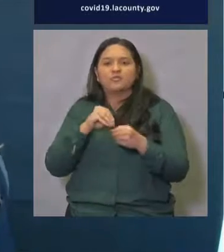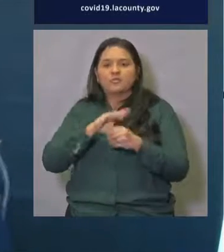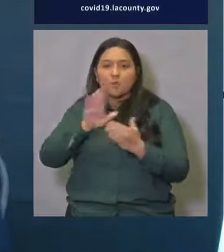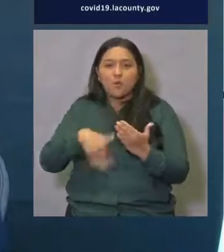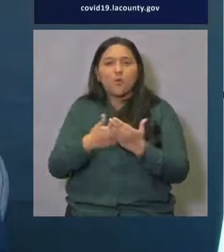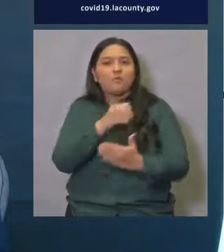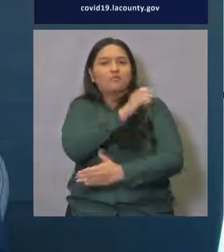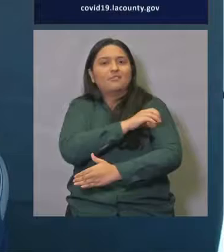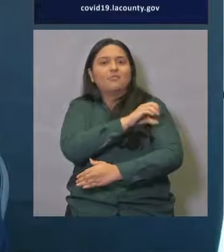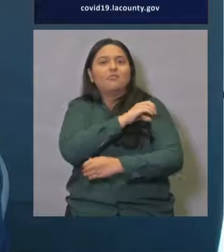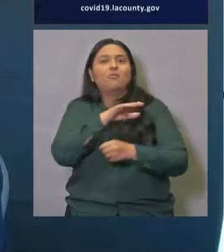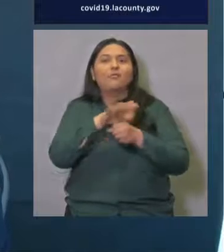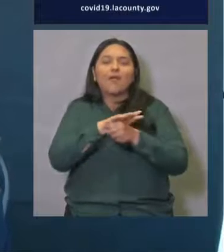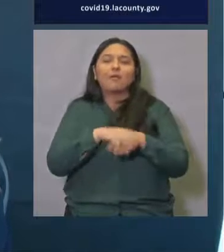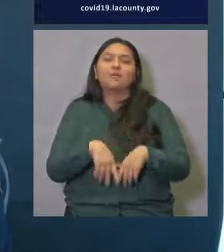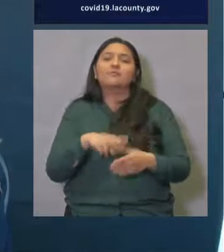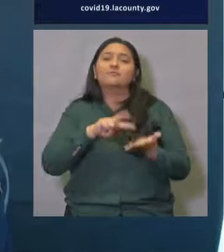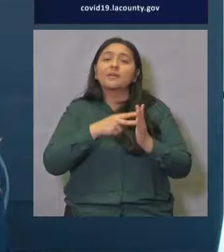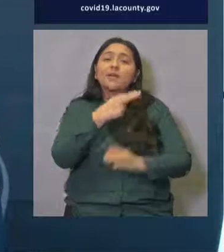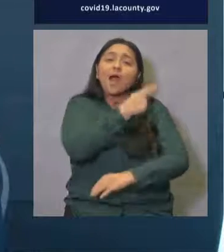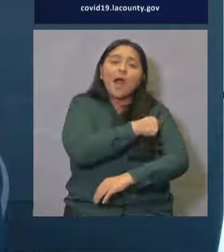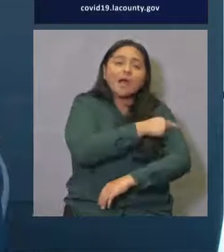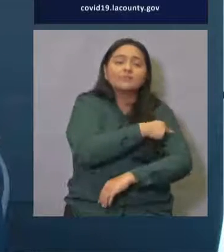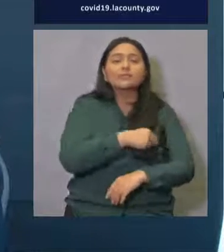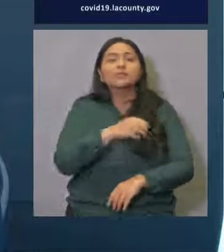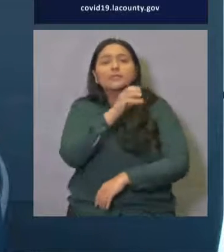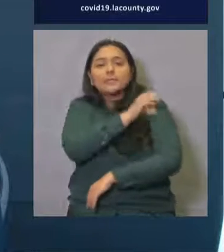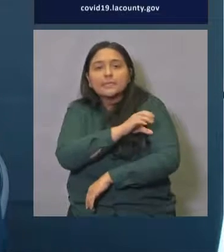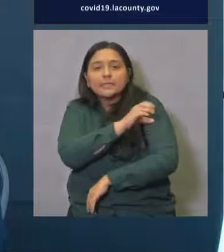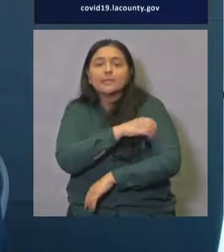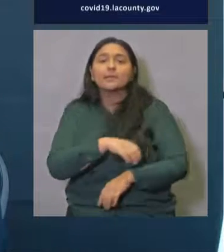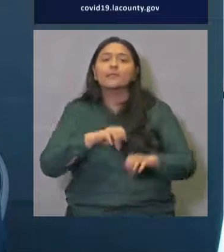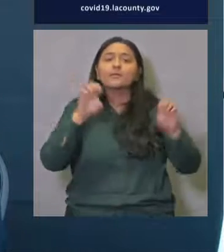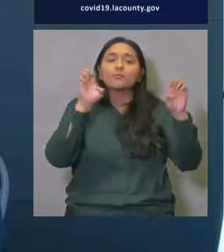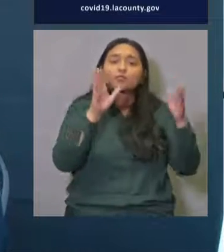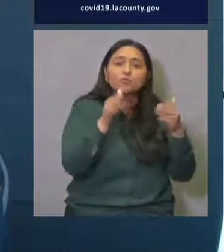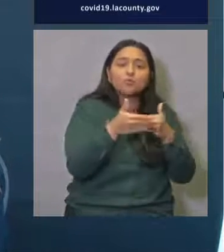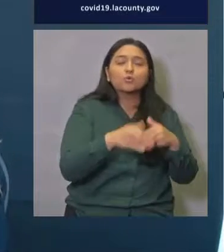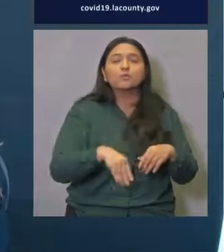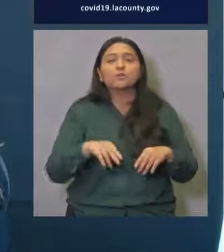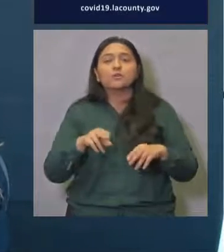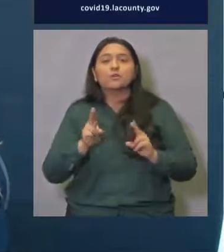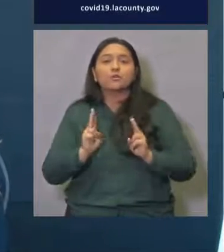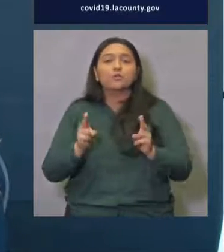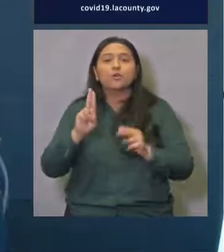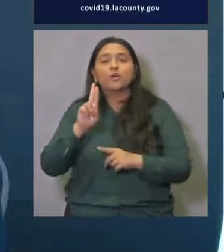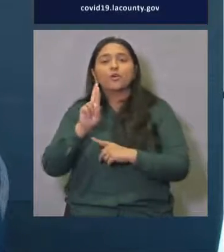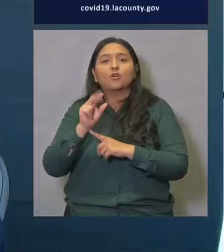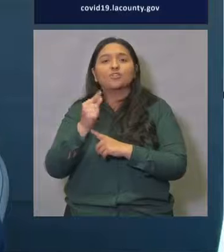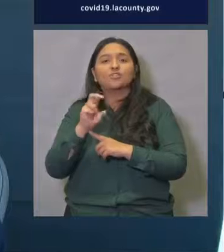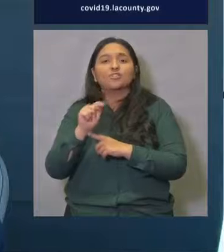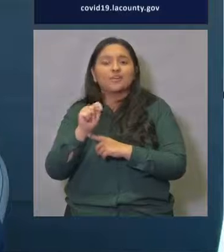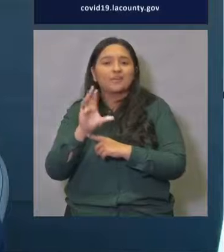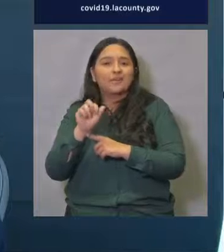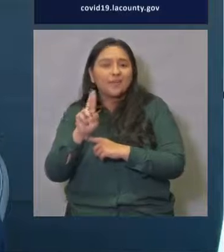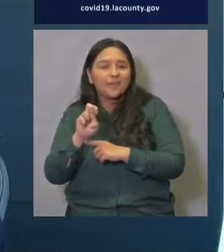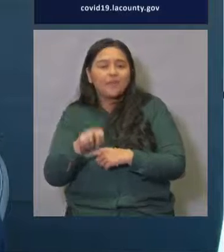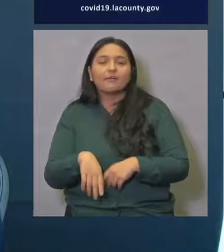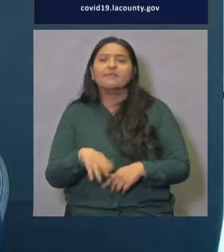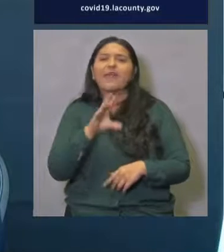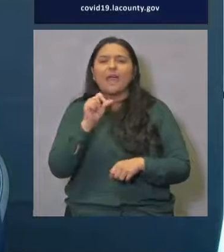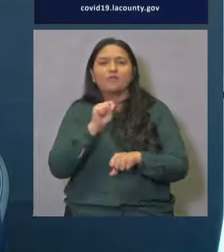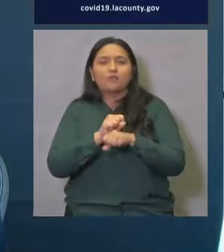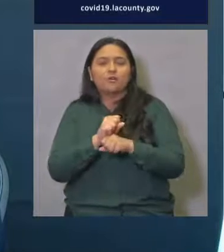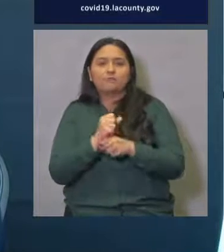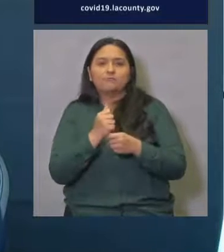inpatient hospital rooms and beds, outpatient clinics, emergency department, urgent care, And they also work alongside our patients and clients